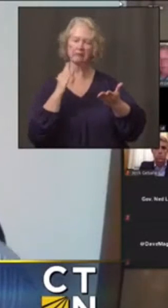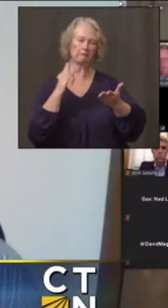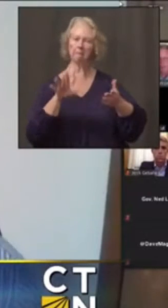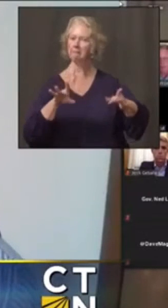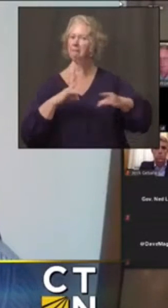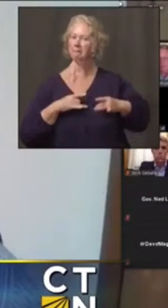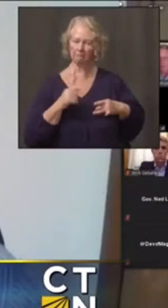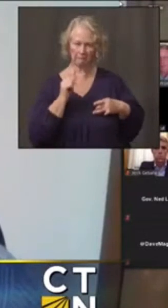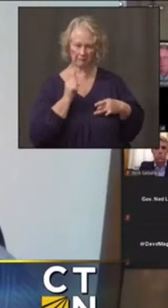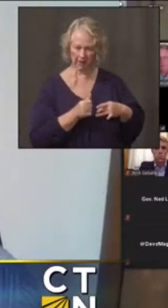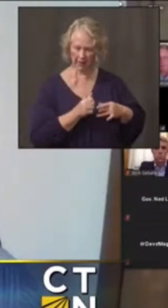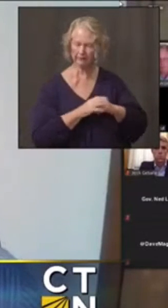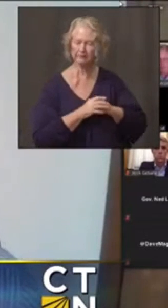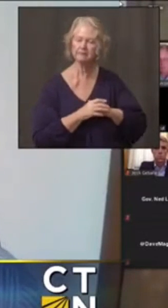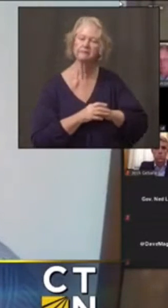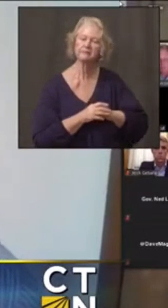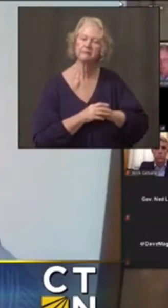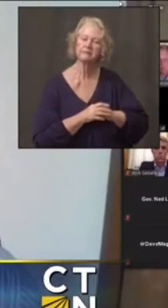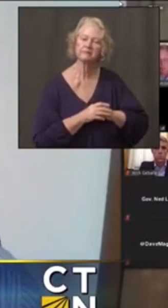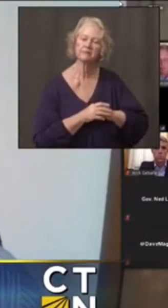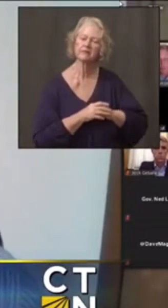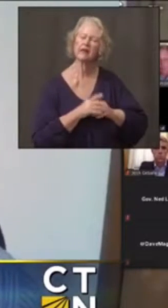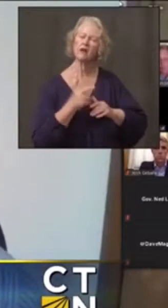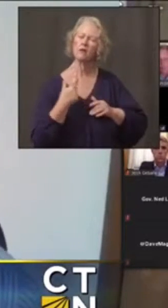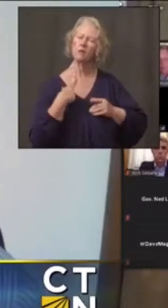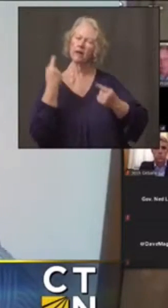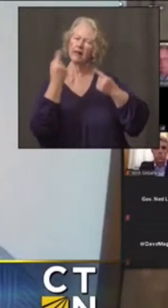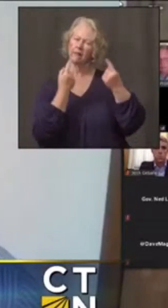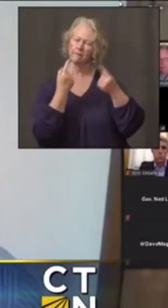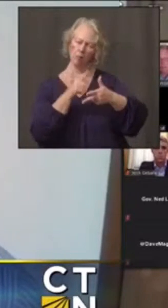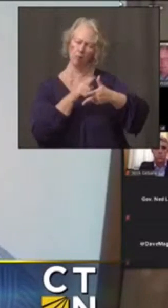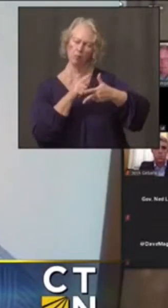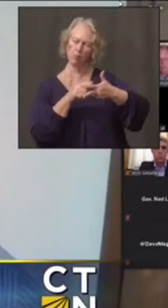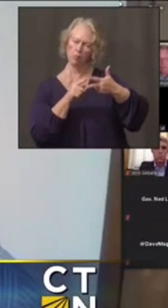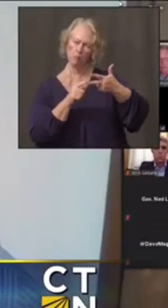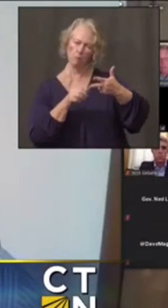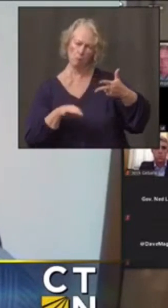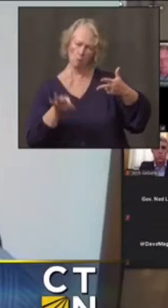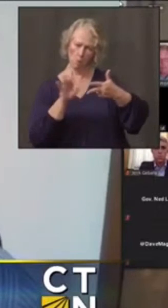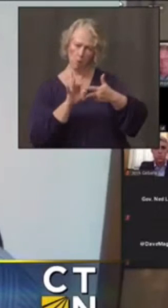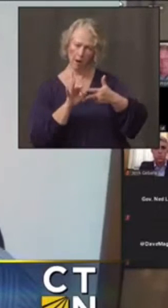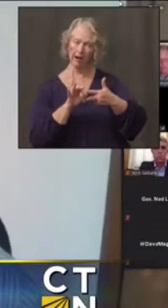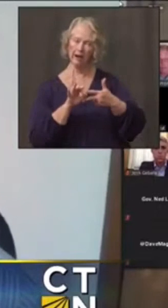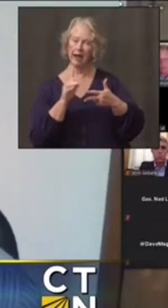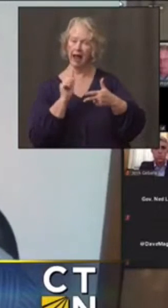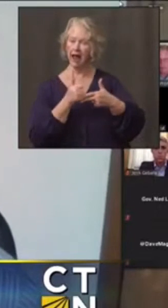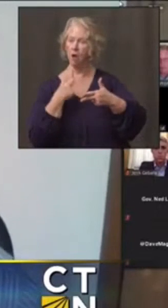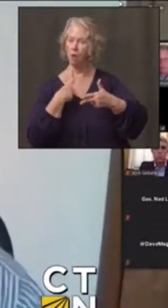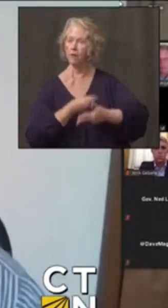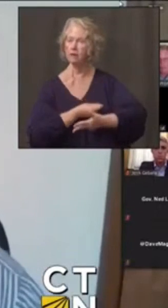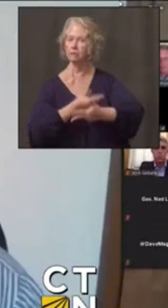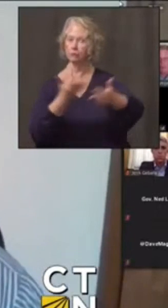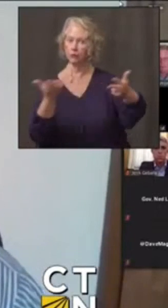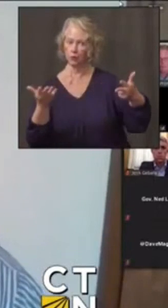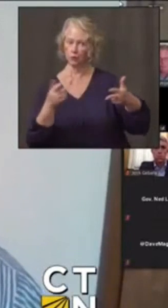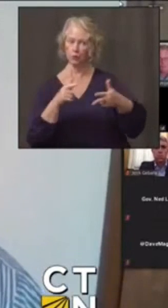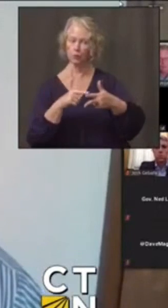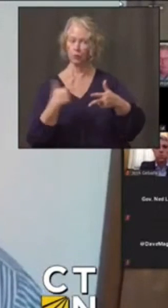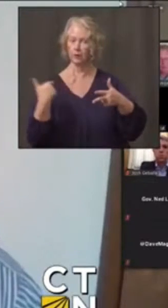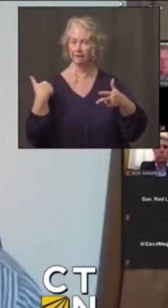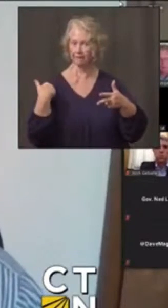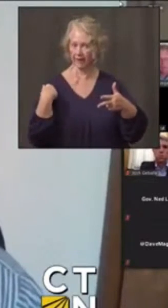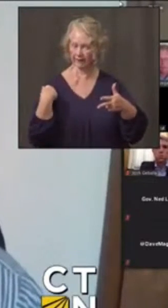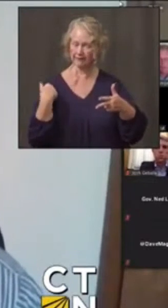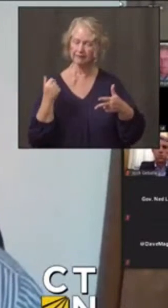to remind you that we really think about three major components as far as delivering a vaccine to the patient,